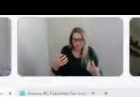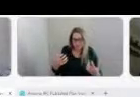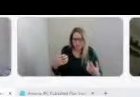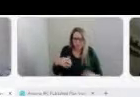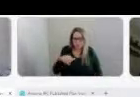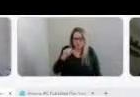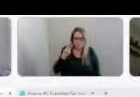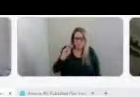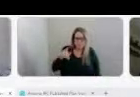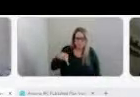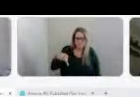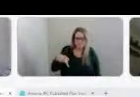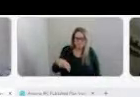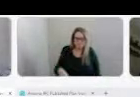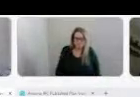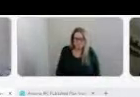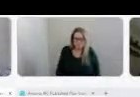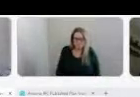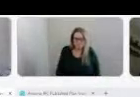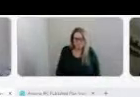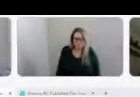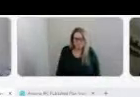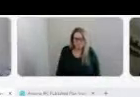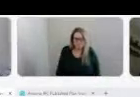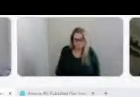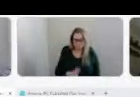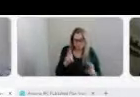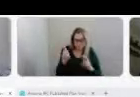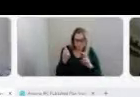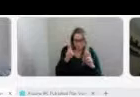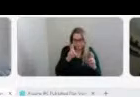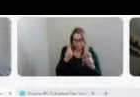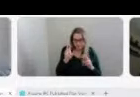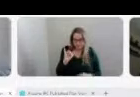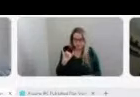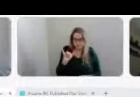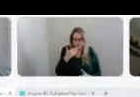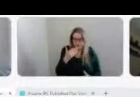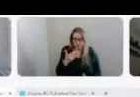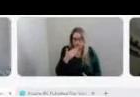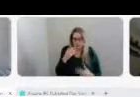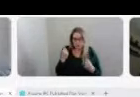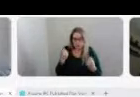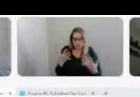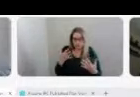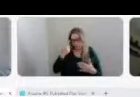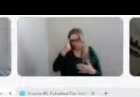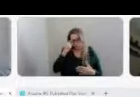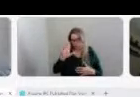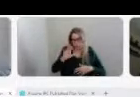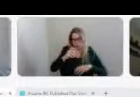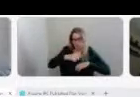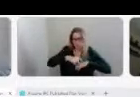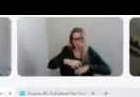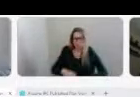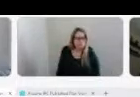district boundaries should be respected also thank you so much for your time